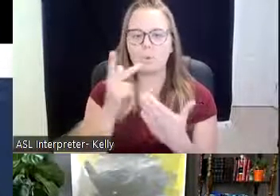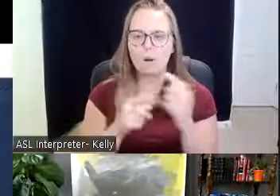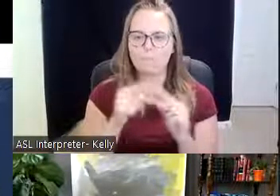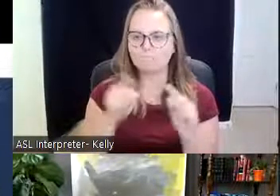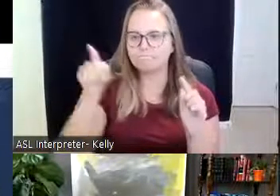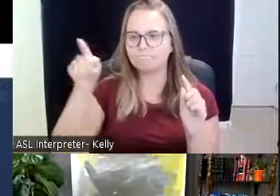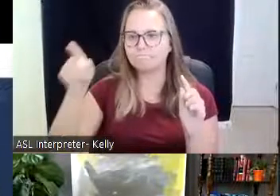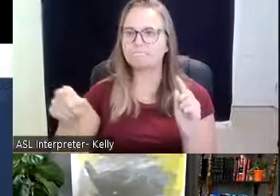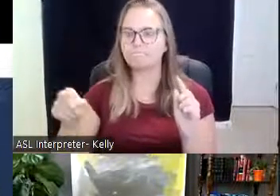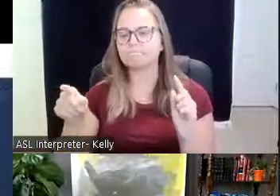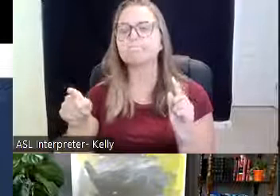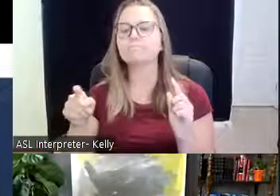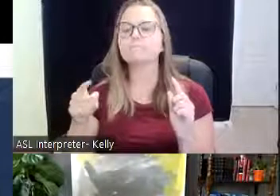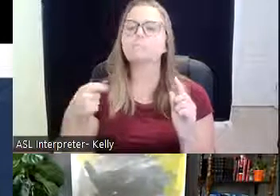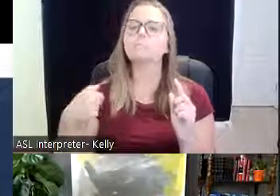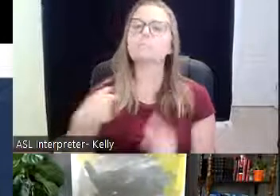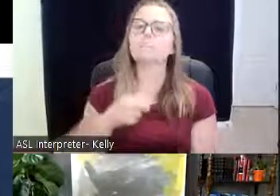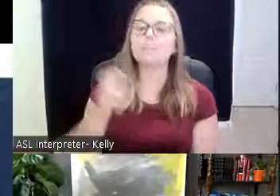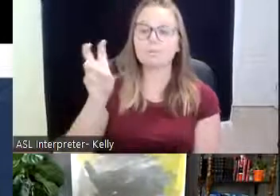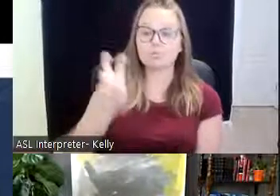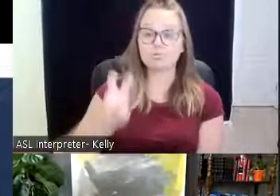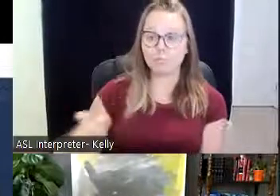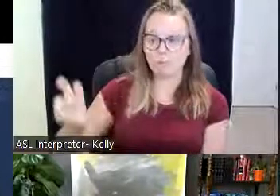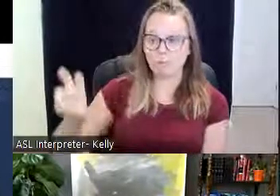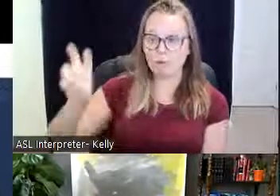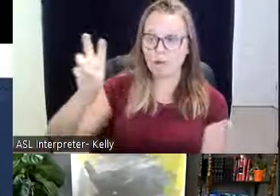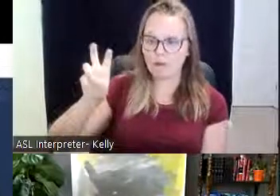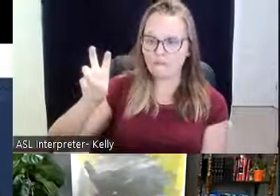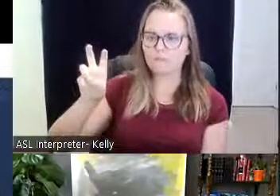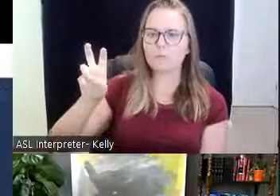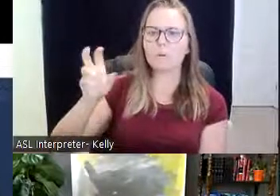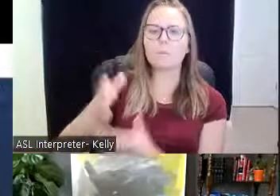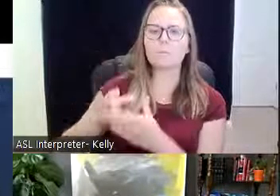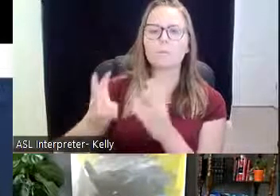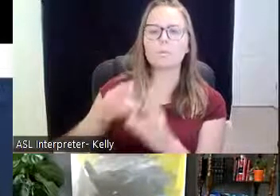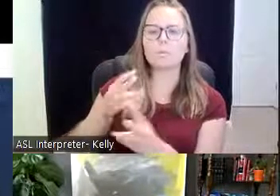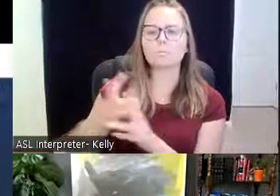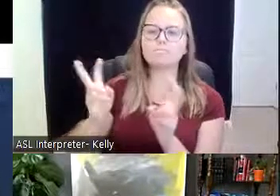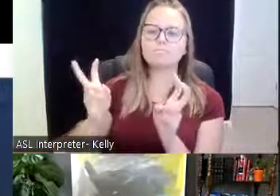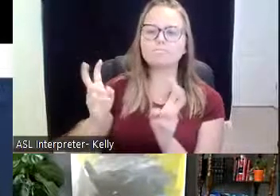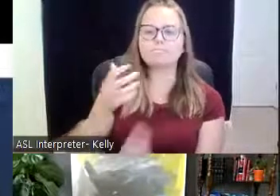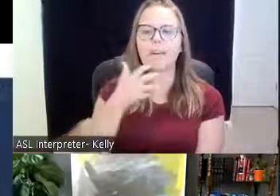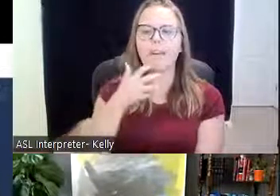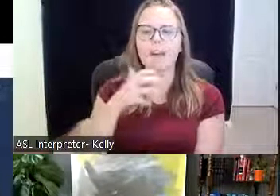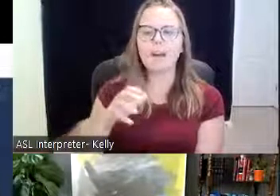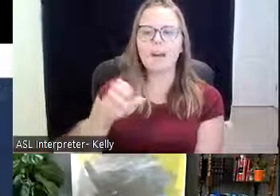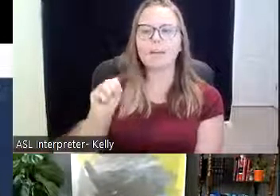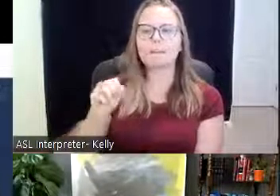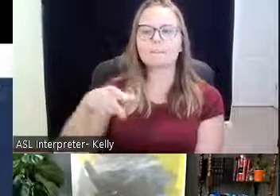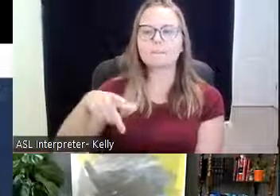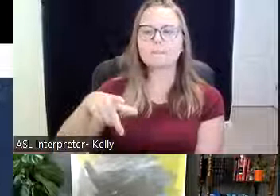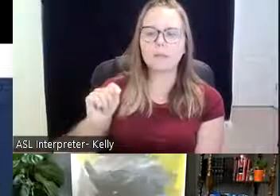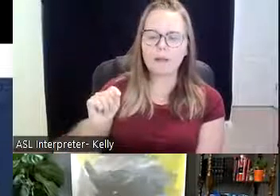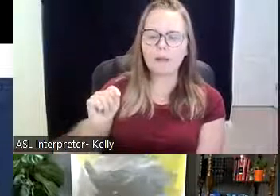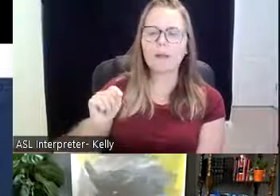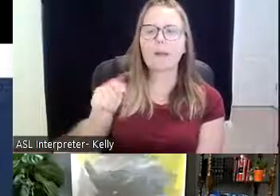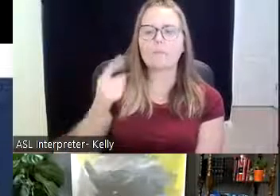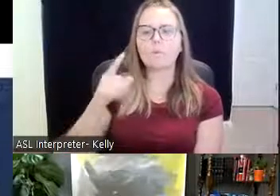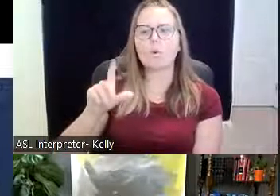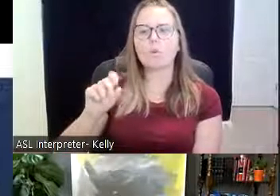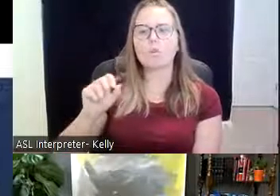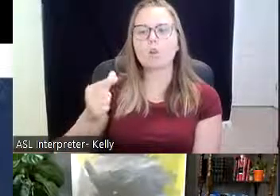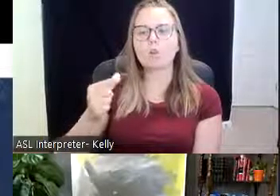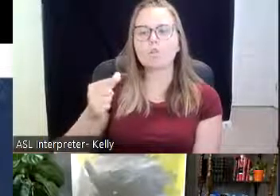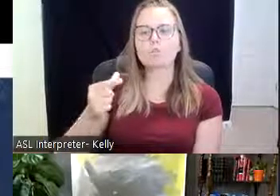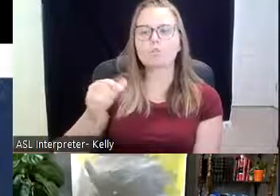we traveled to areas of the world that are known as hotspots of longevity or blue zones. These are where